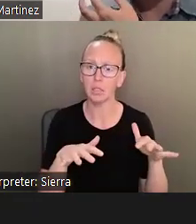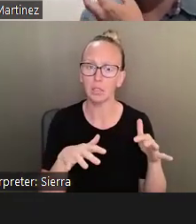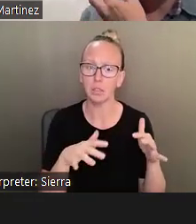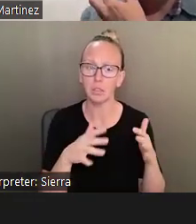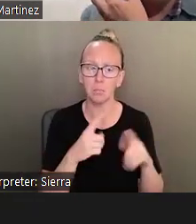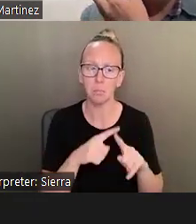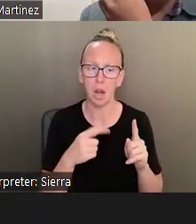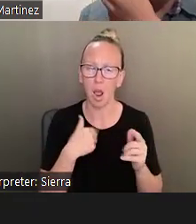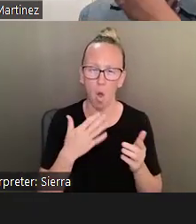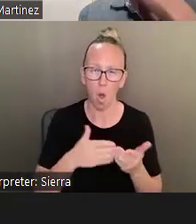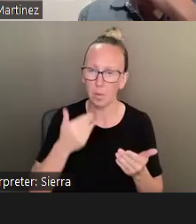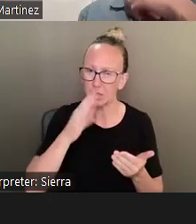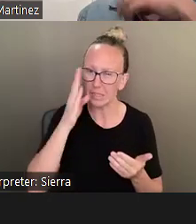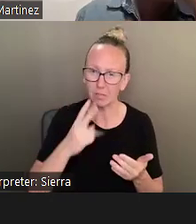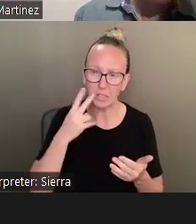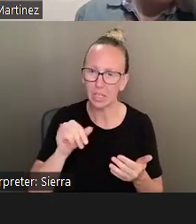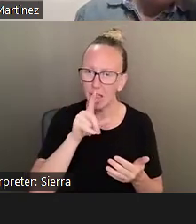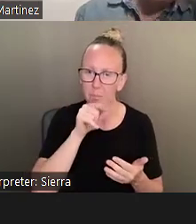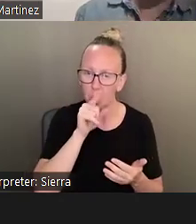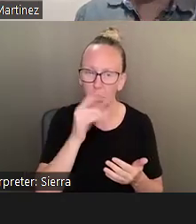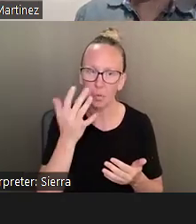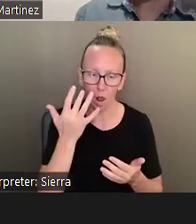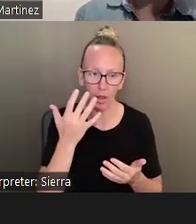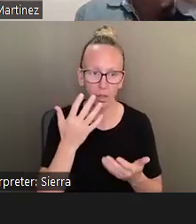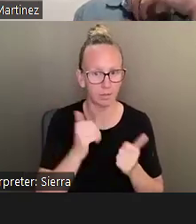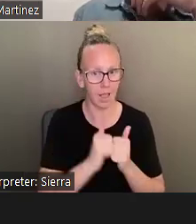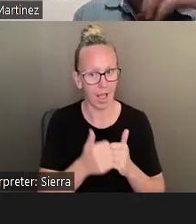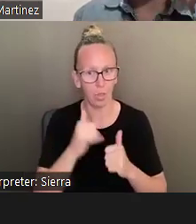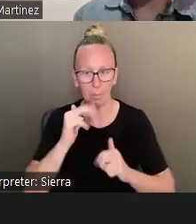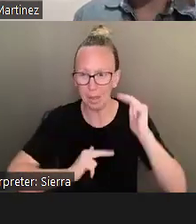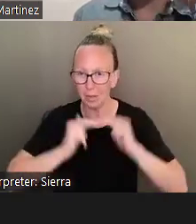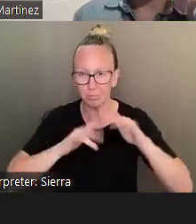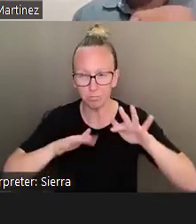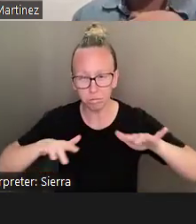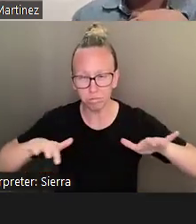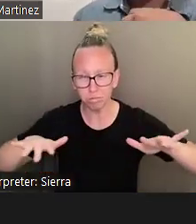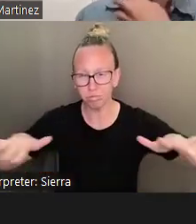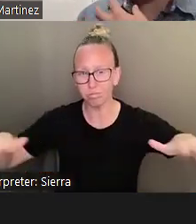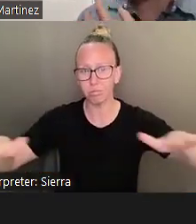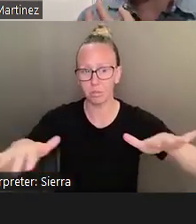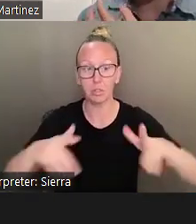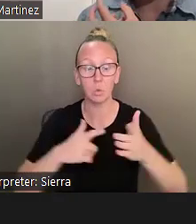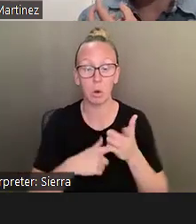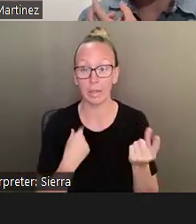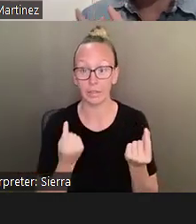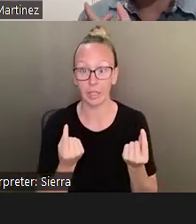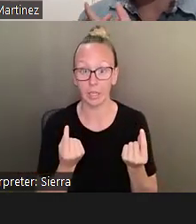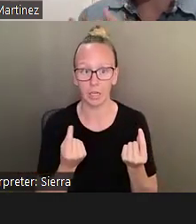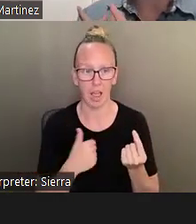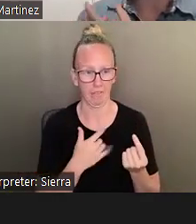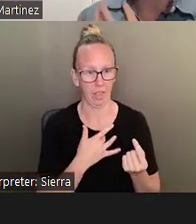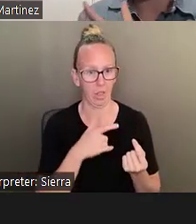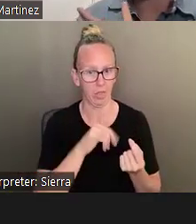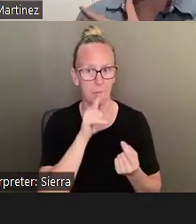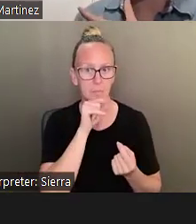developed. And so what I did, because I didn't feel like it was my place to move this